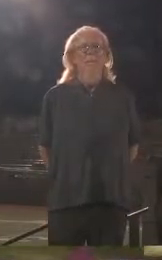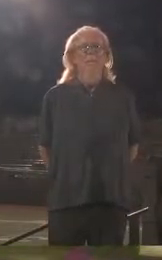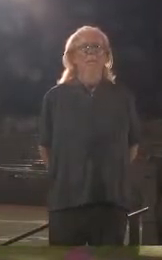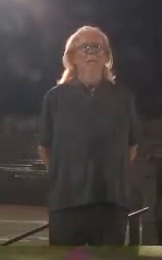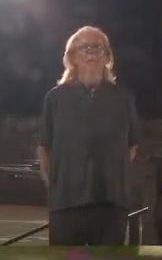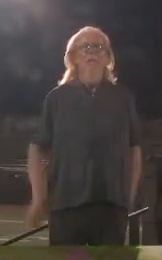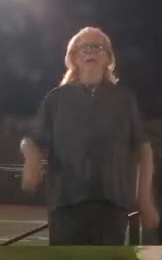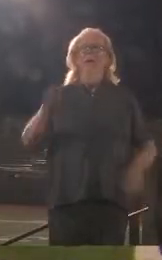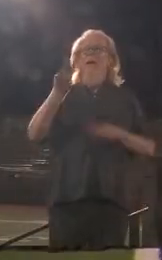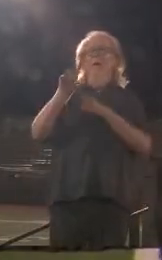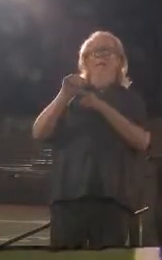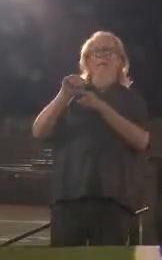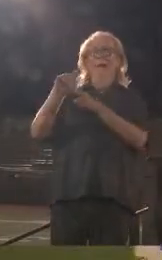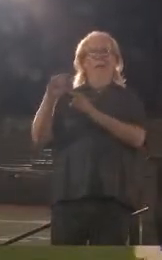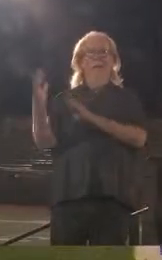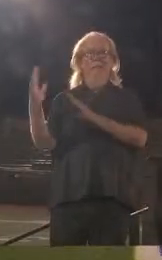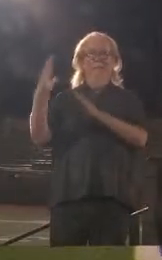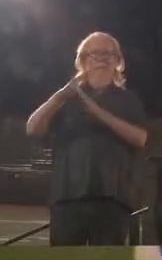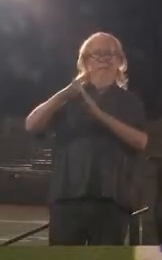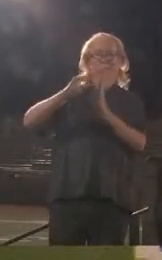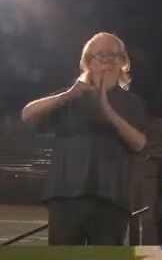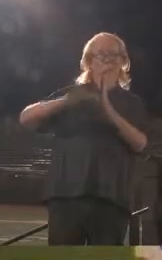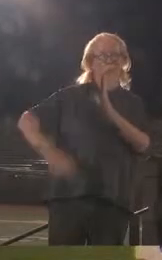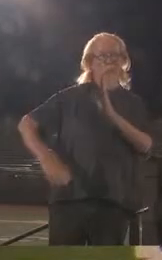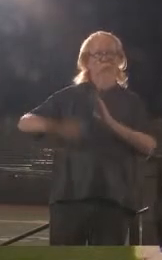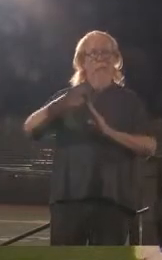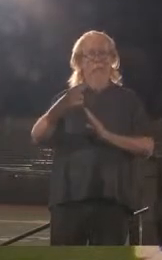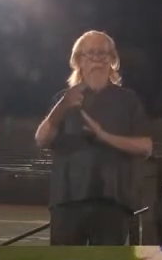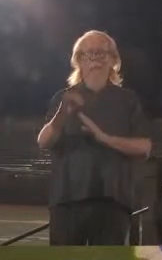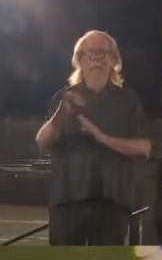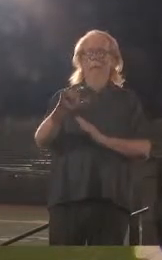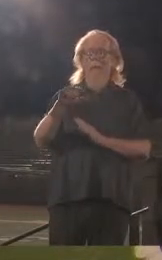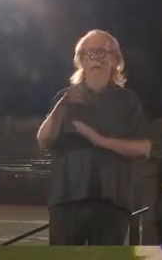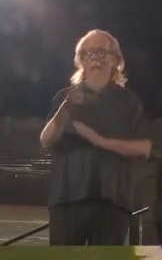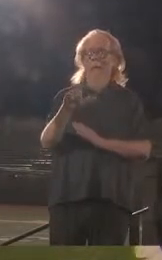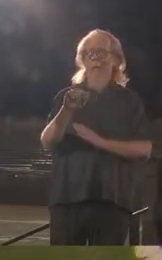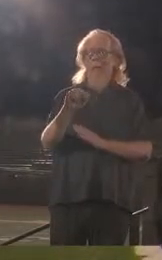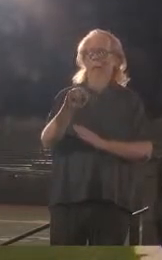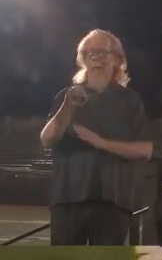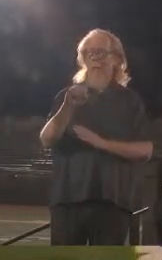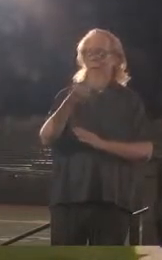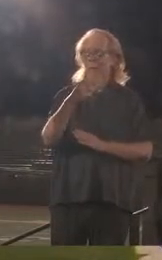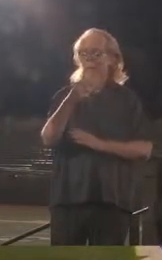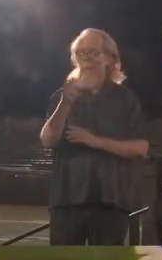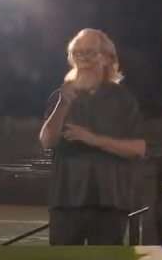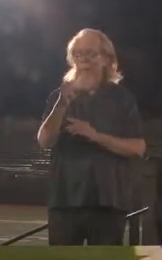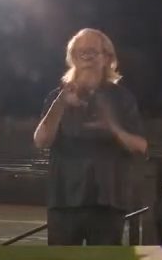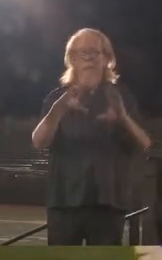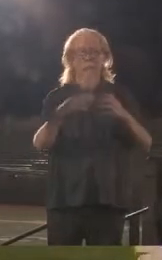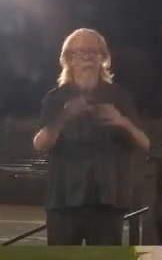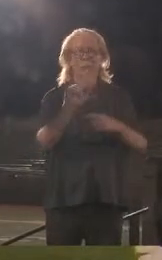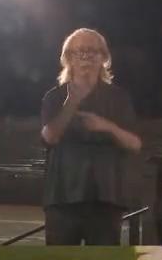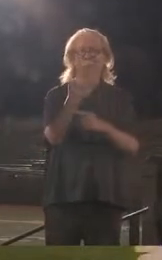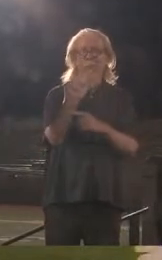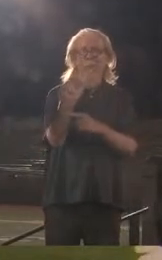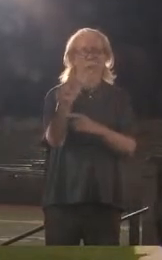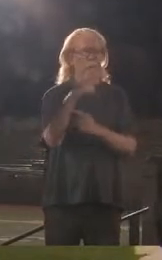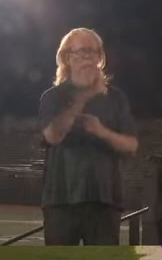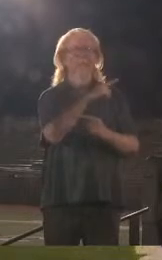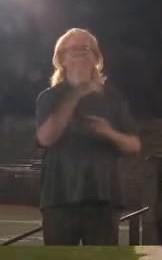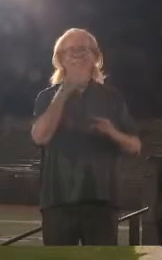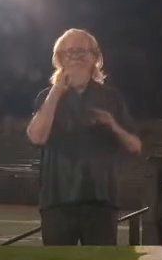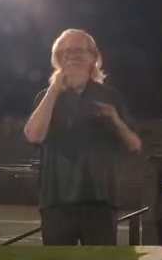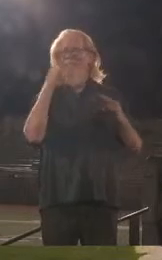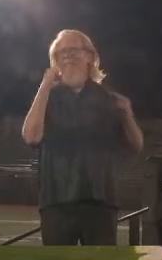As valedictorian of the Highlands High School class of 2023, Nalania Wilson is a well-known face